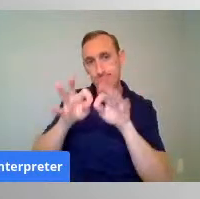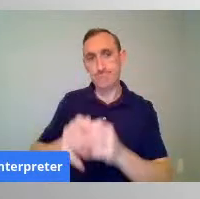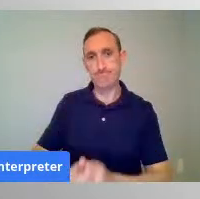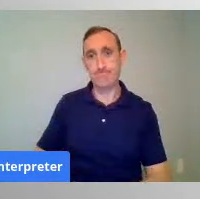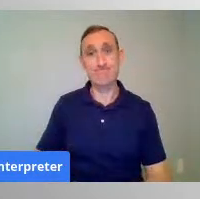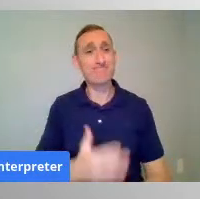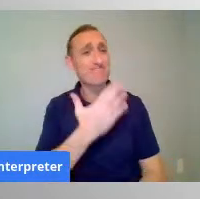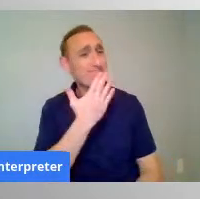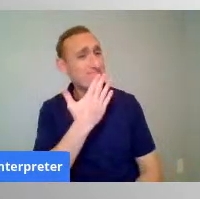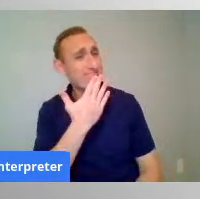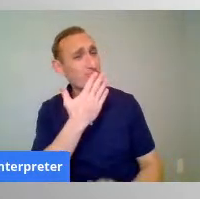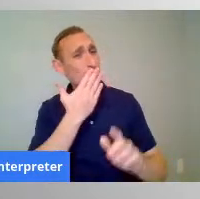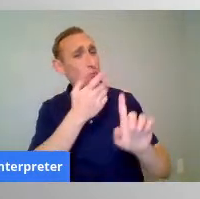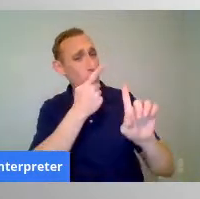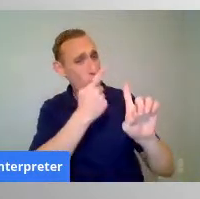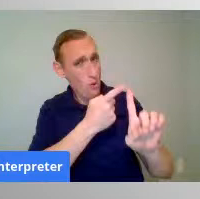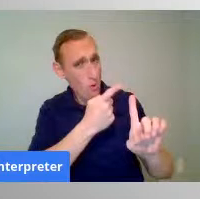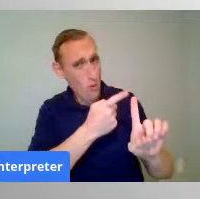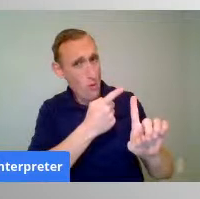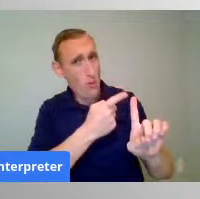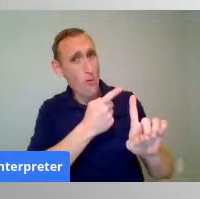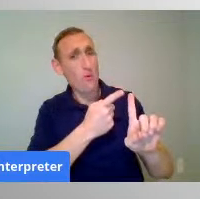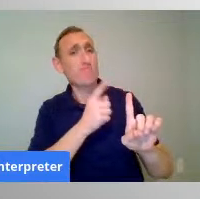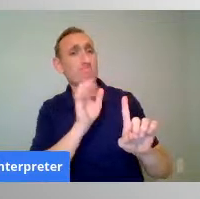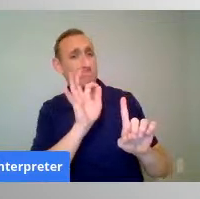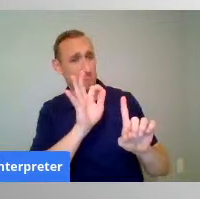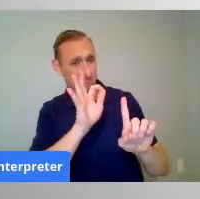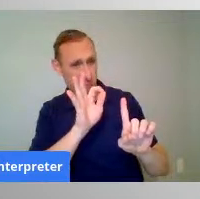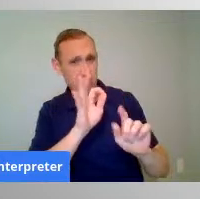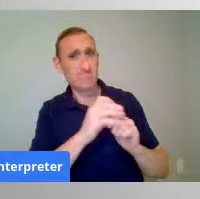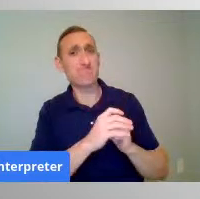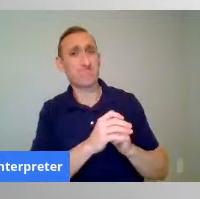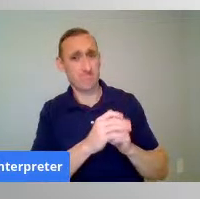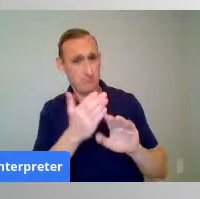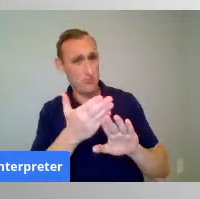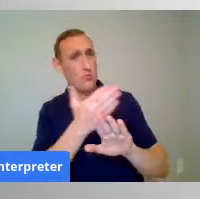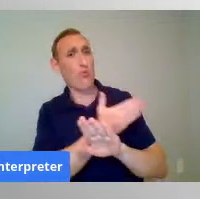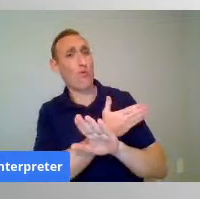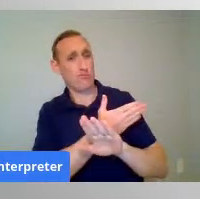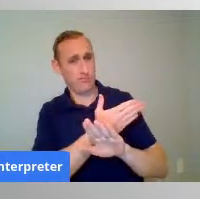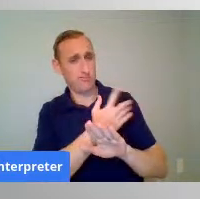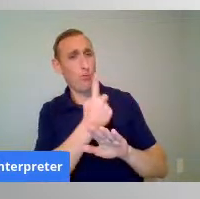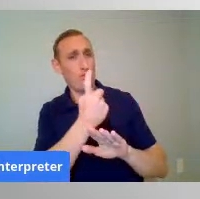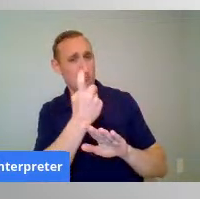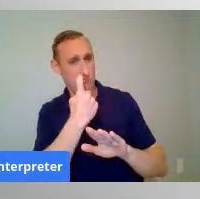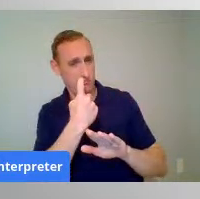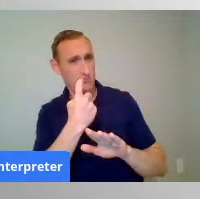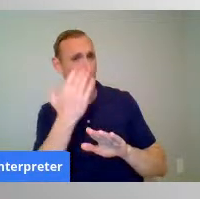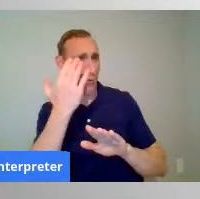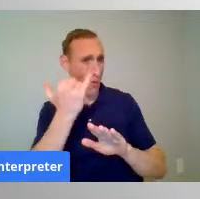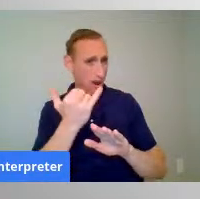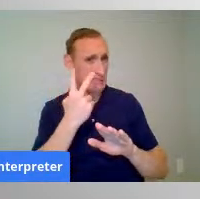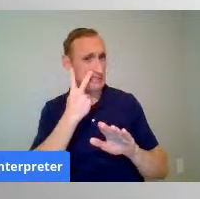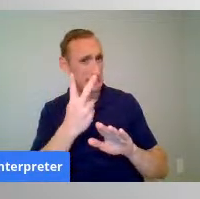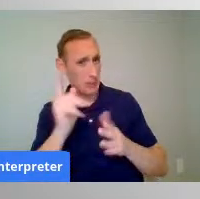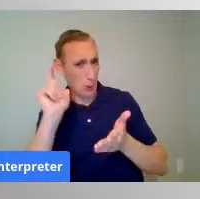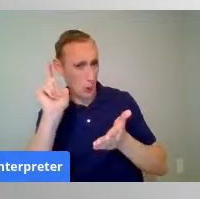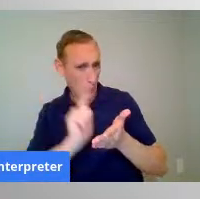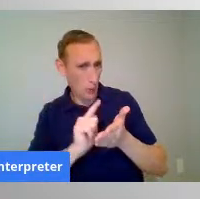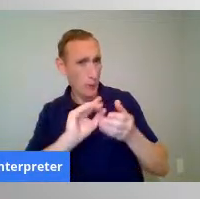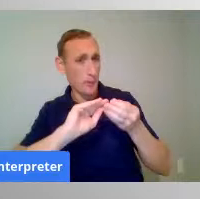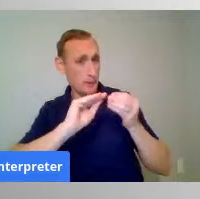Thank you for bringing that up, because I think that actually came up as an earlier question around why did we see some low numbers in